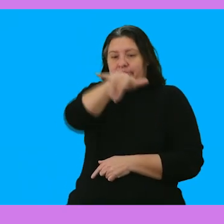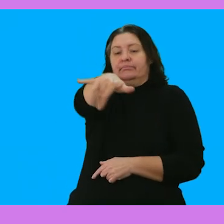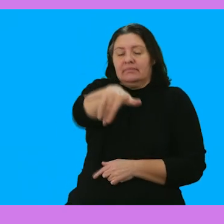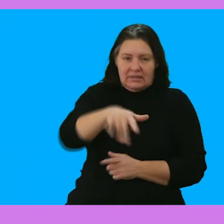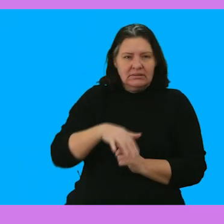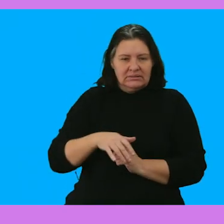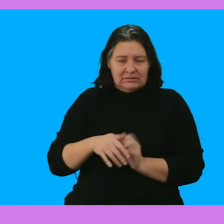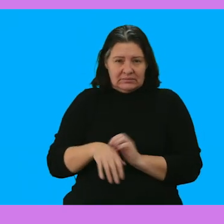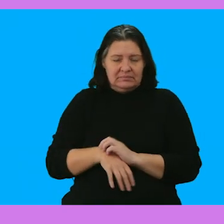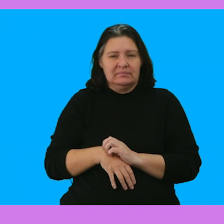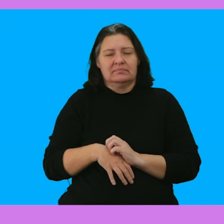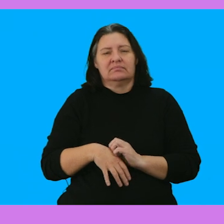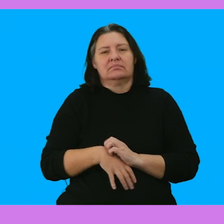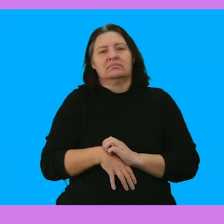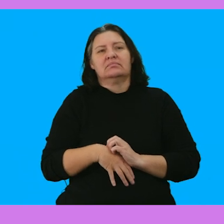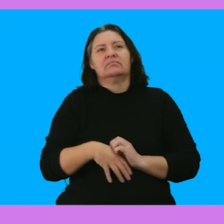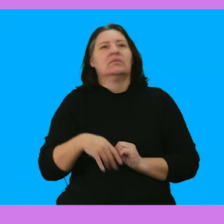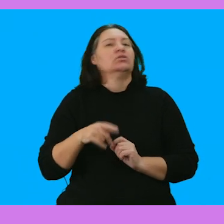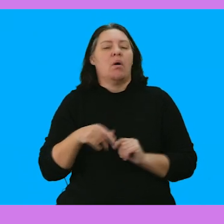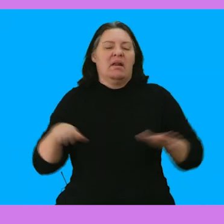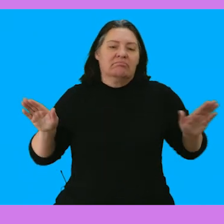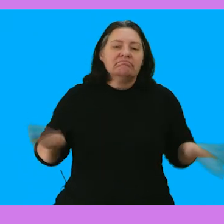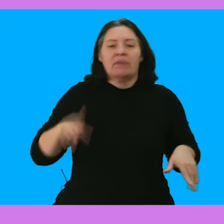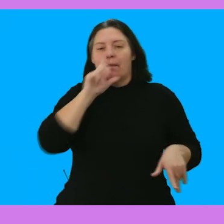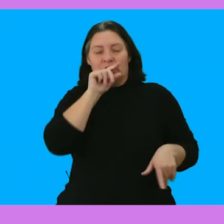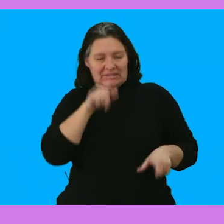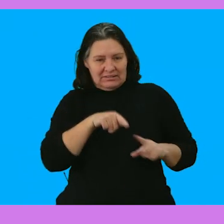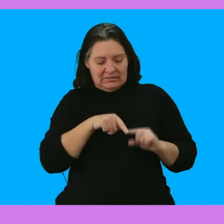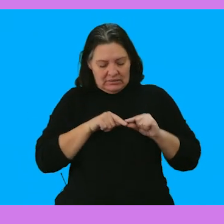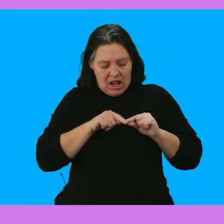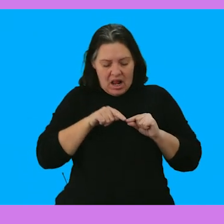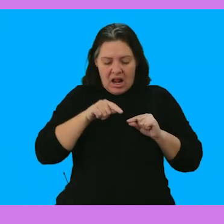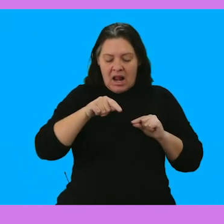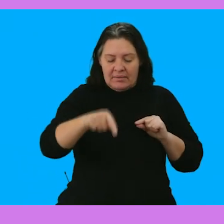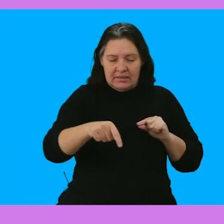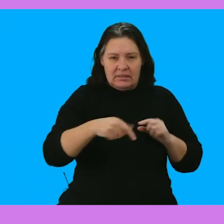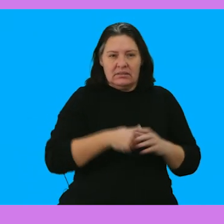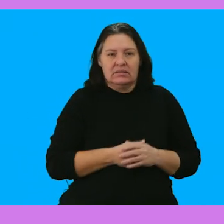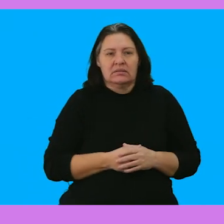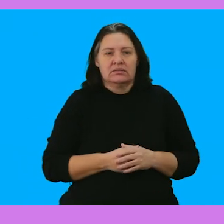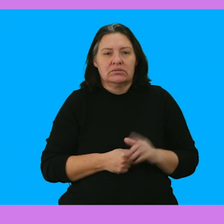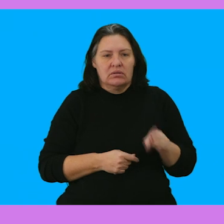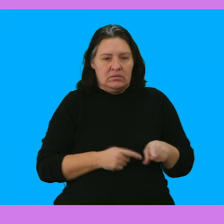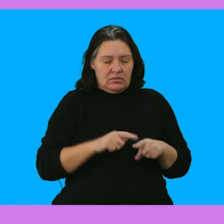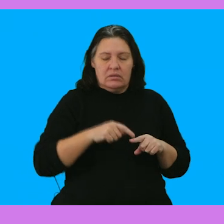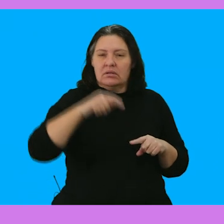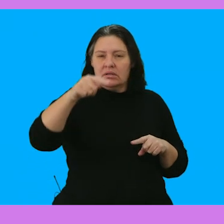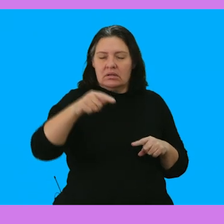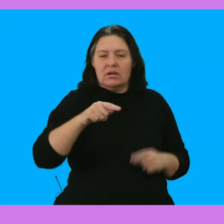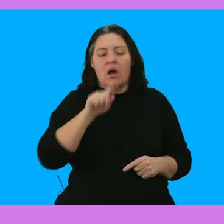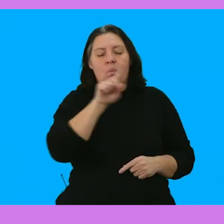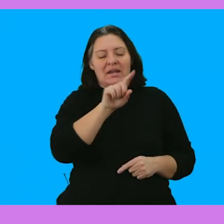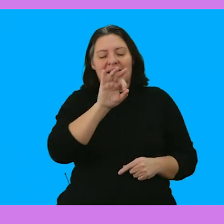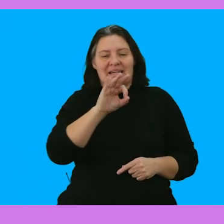not via the given route, for example. And we say, if the distance on the map between these two cities